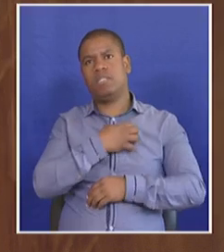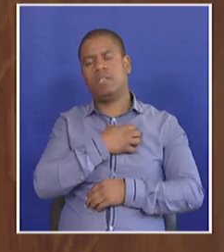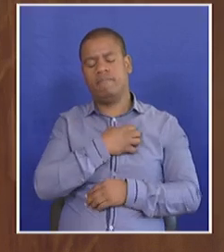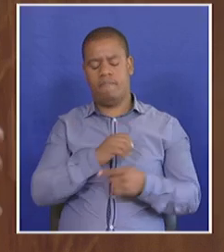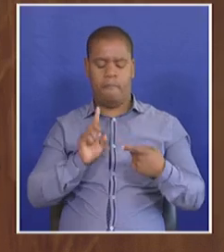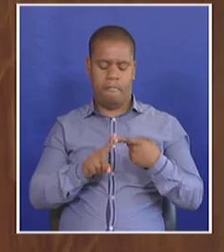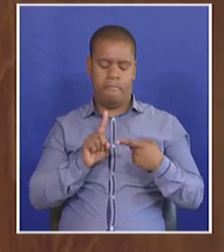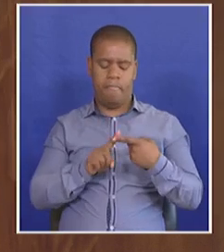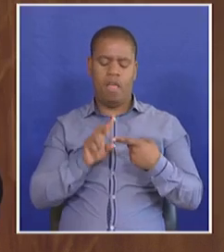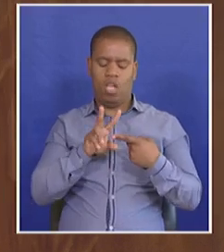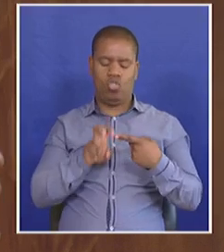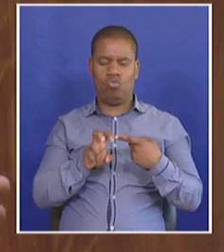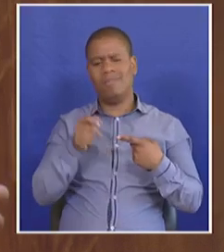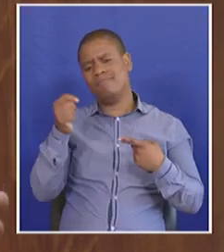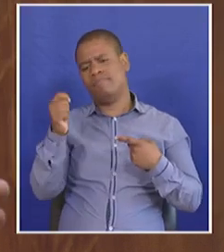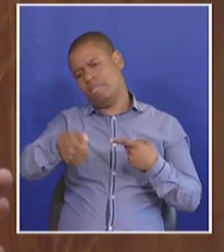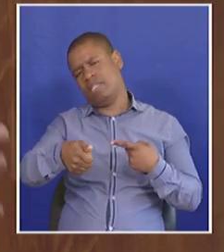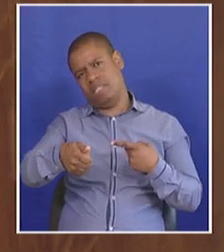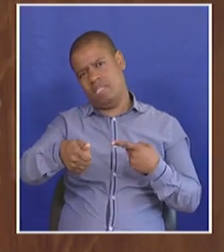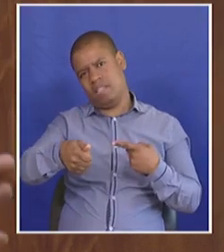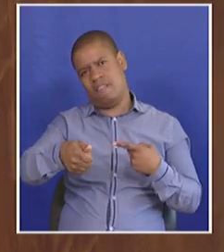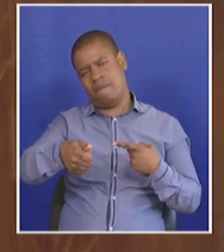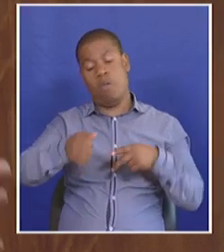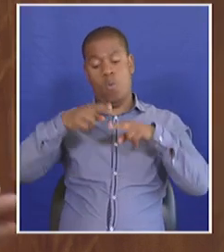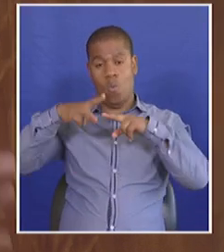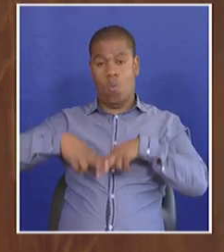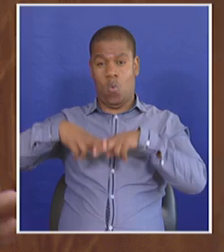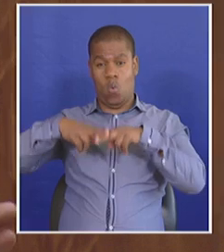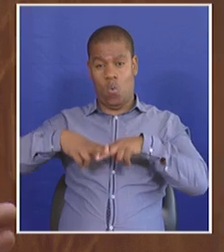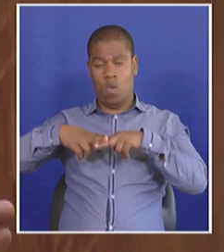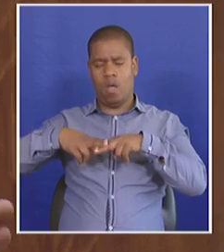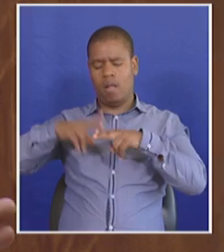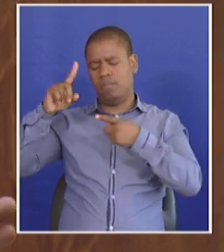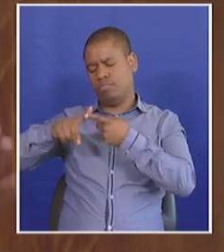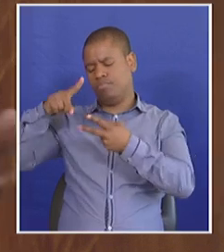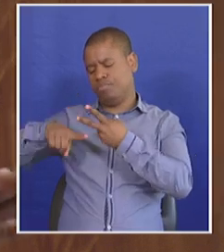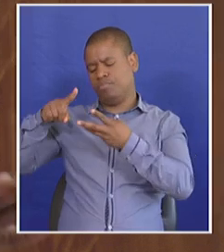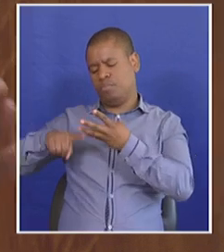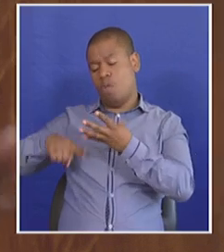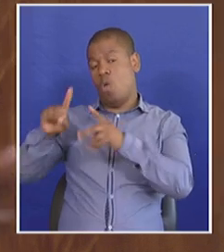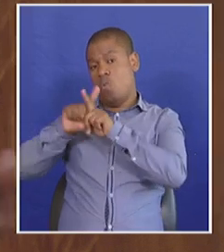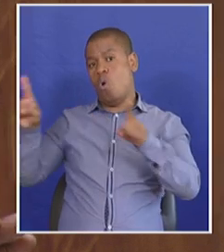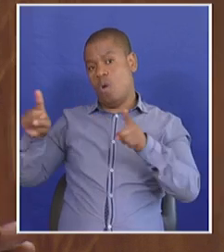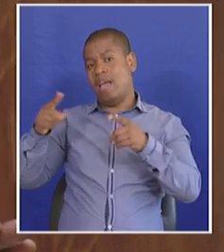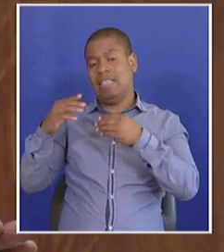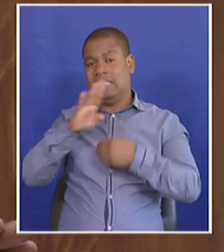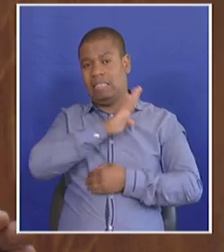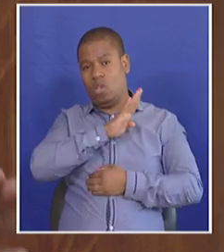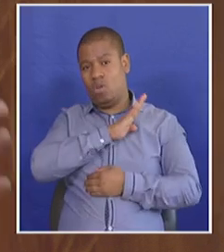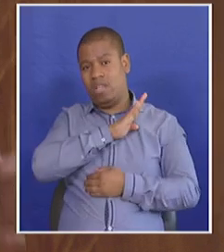issue about payment is on the basis of non-security features in the report of the Public